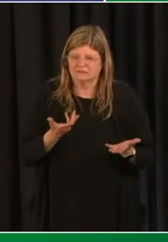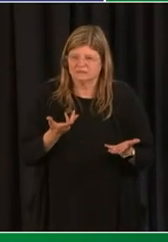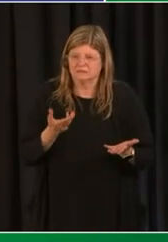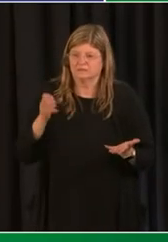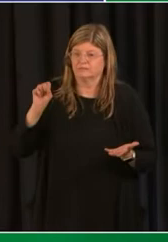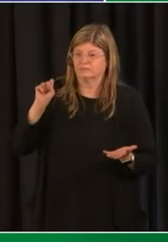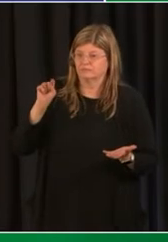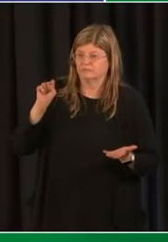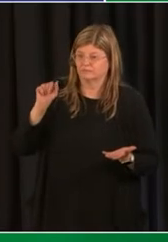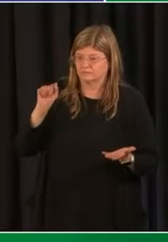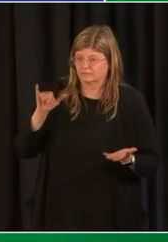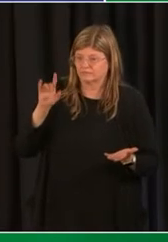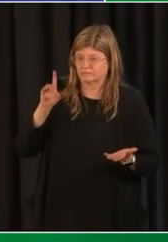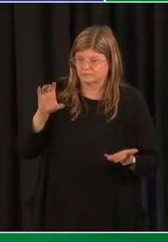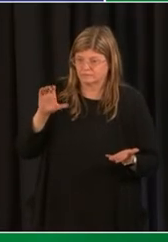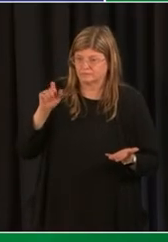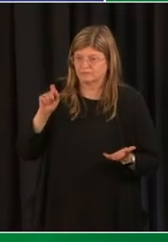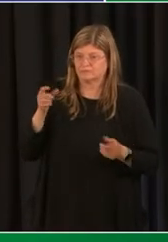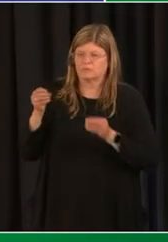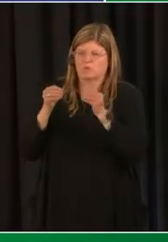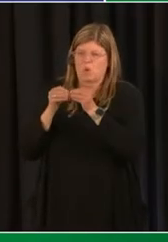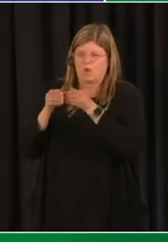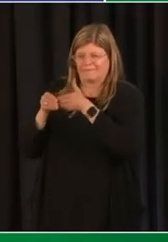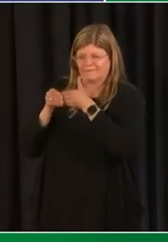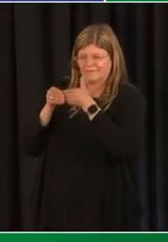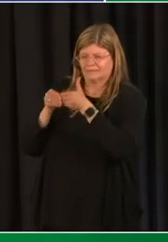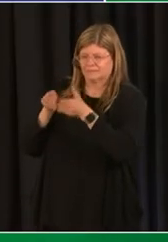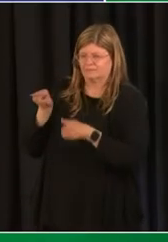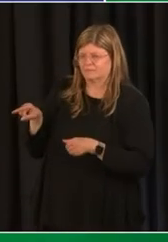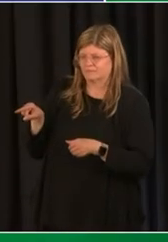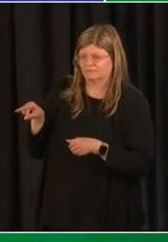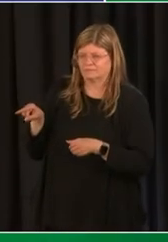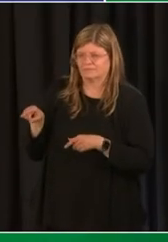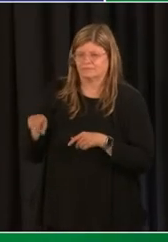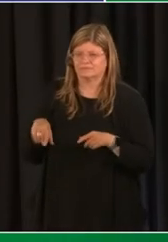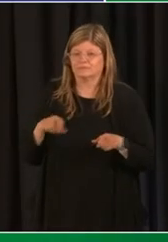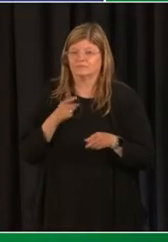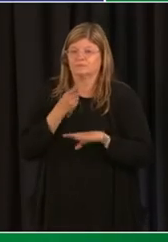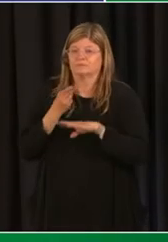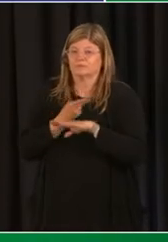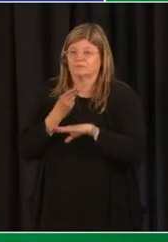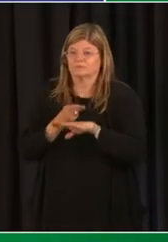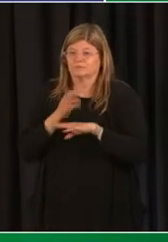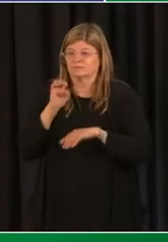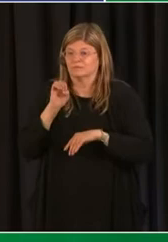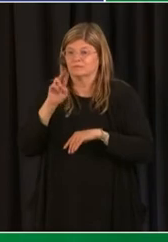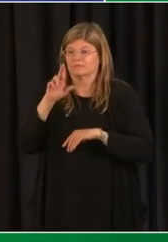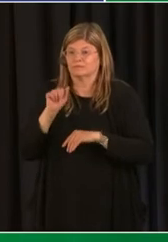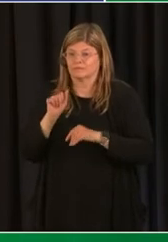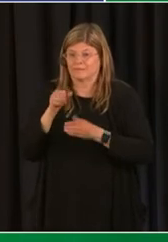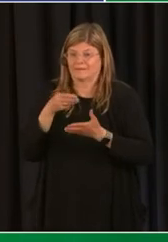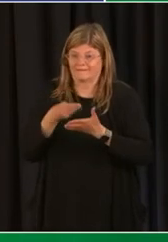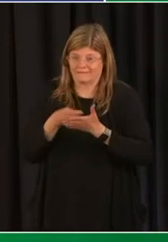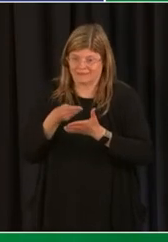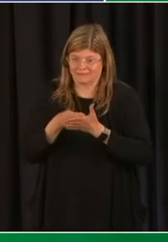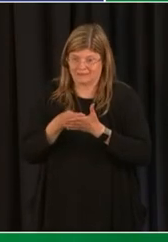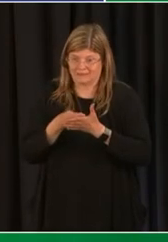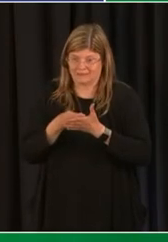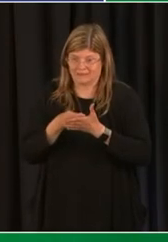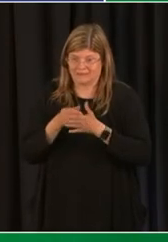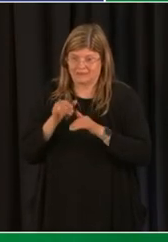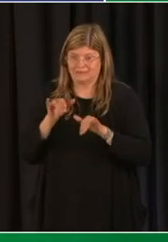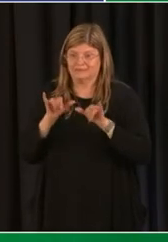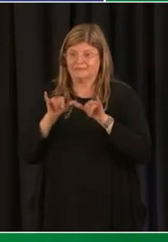and now we will be using the ERA funds that are funding Stay DC, and there will be